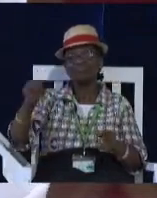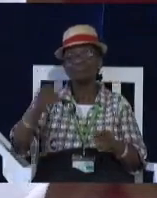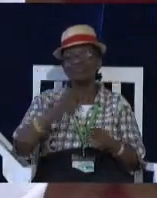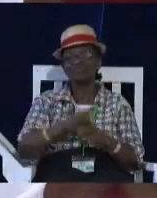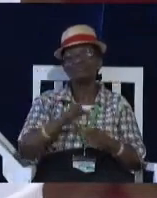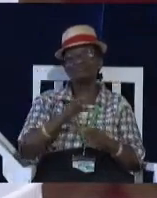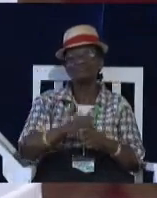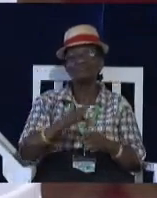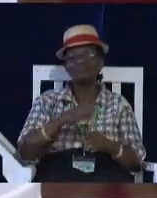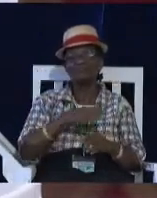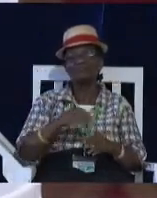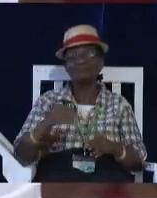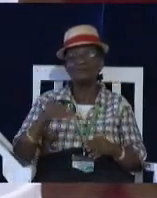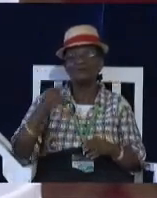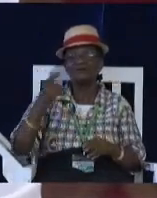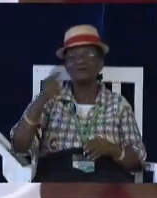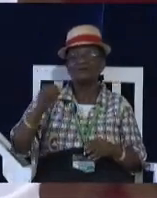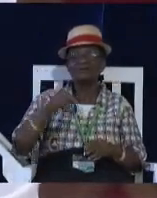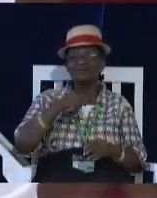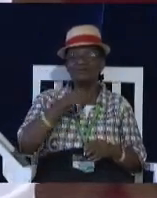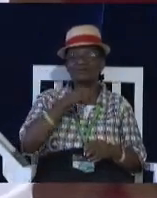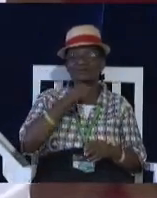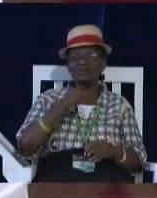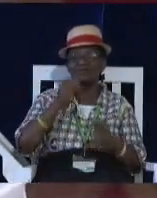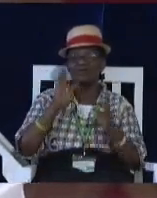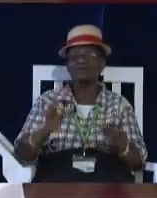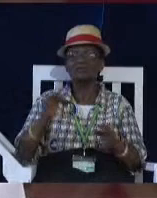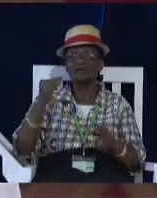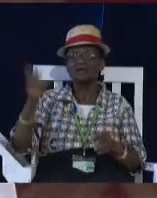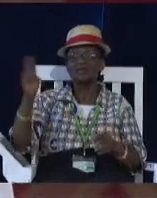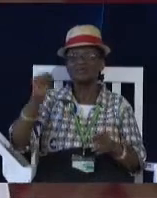And the oldest of them is less than 30 years old.